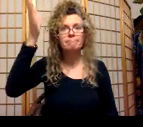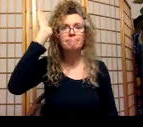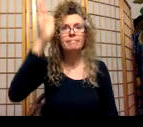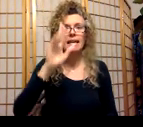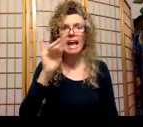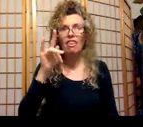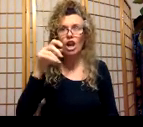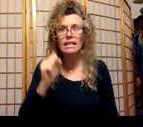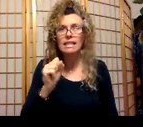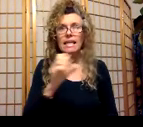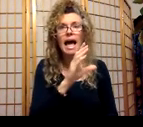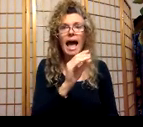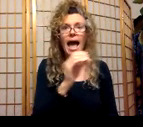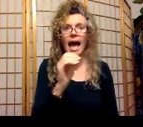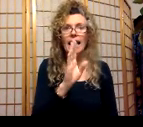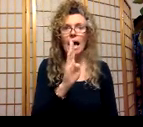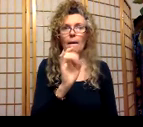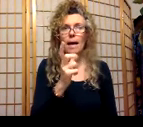and Belgium.